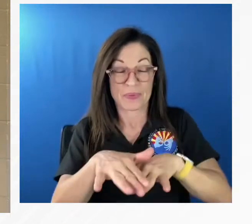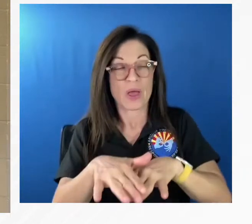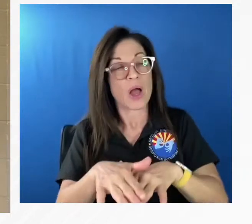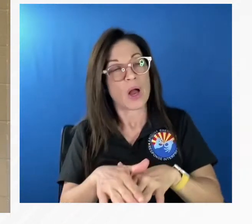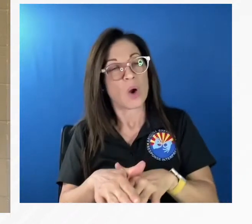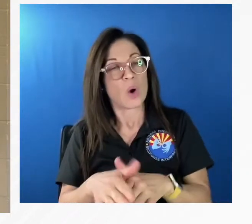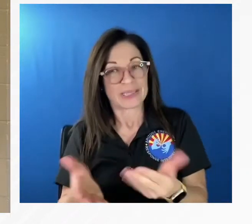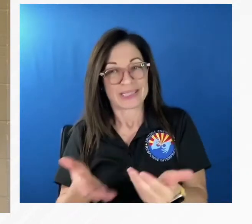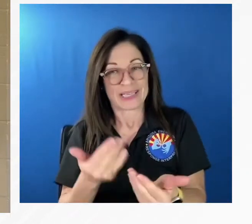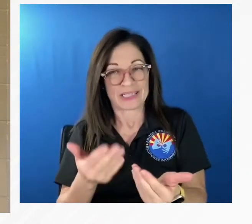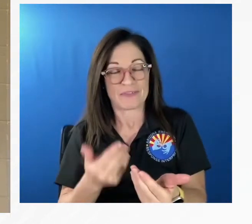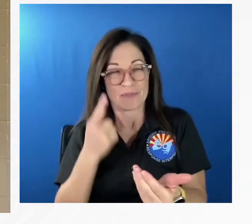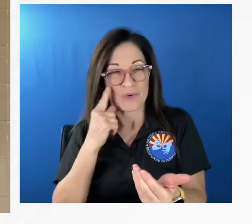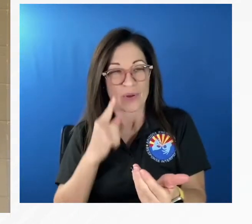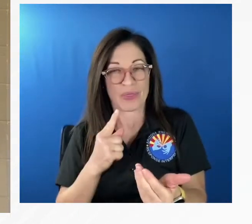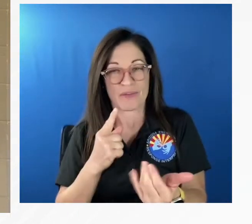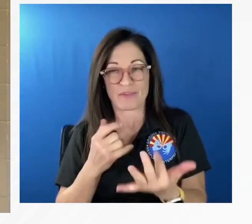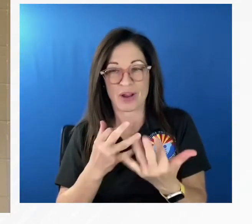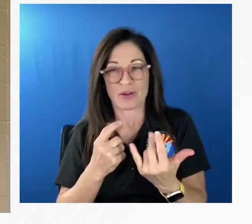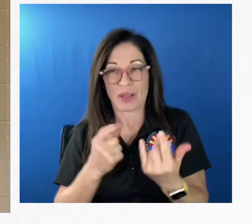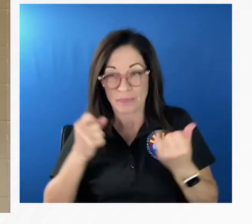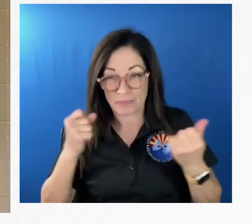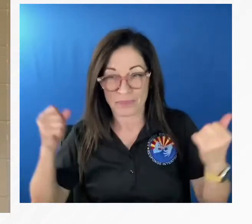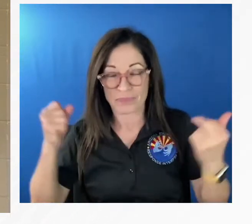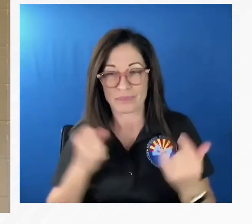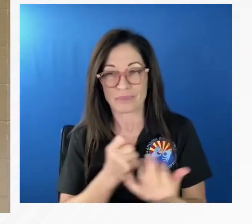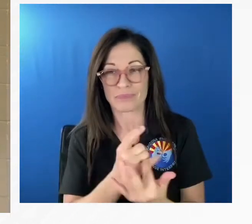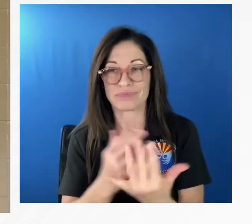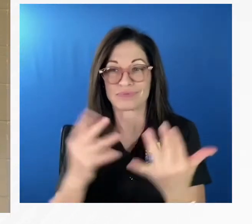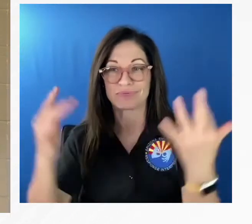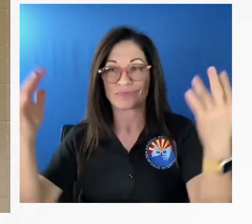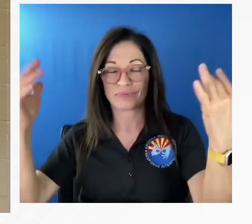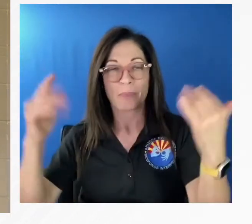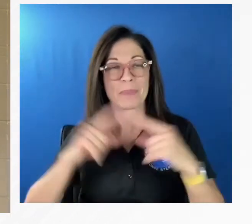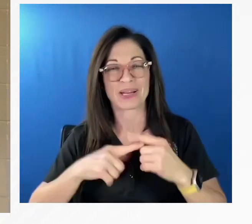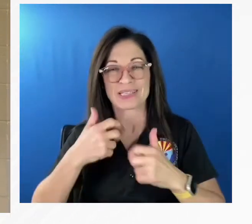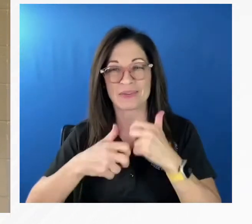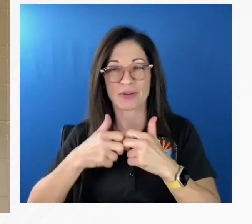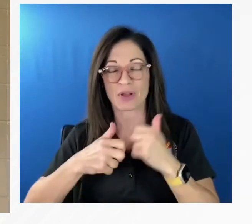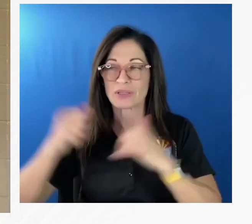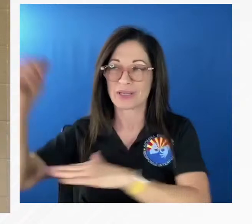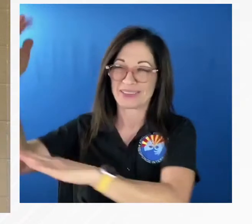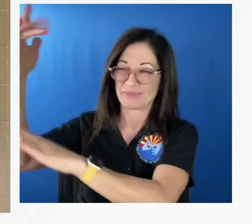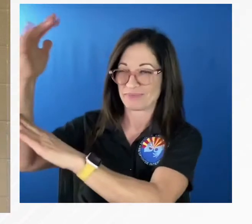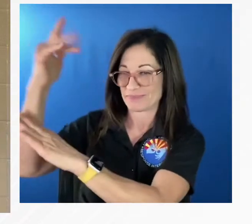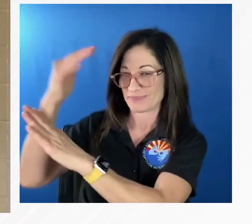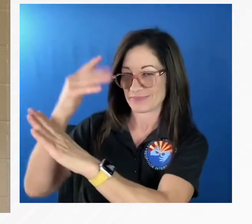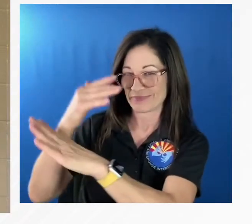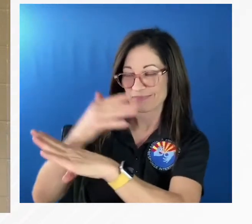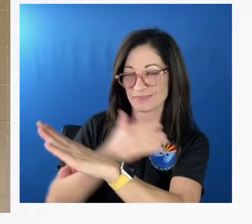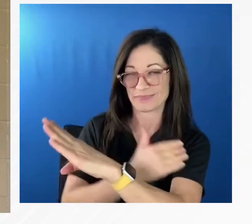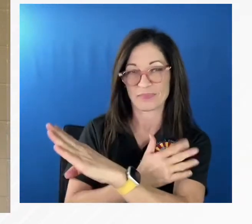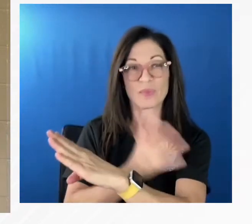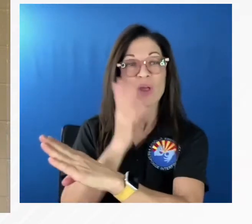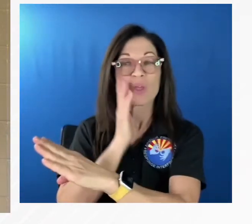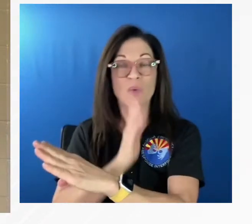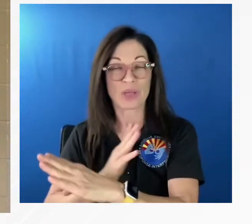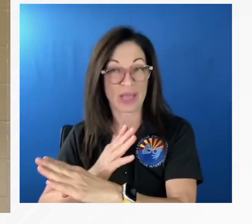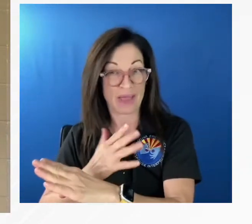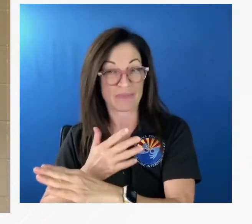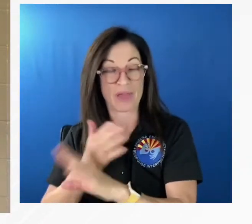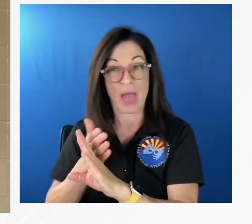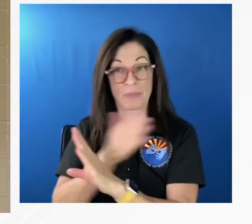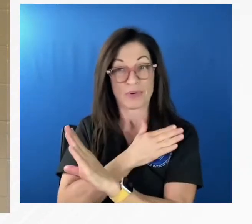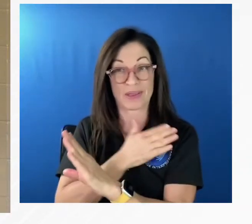get across those drainages. It's really difficult to get down there. So you'll have preheating from one side where the fire is